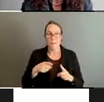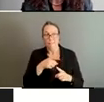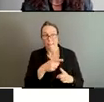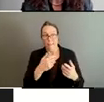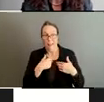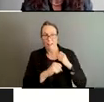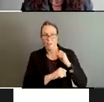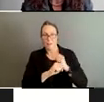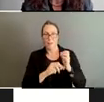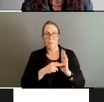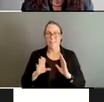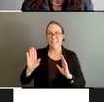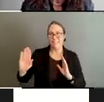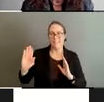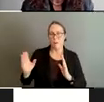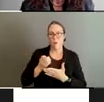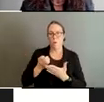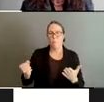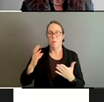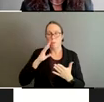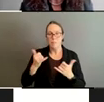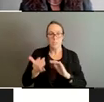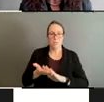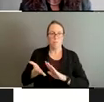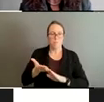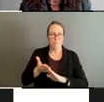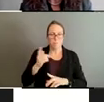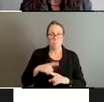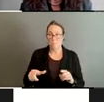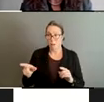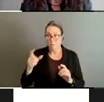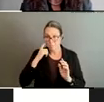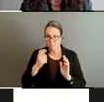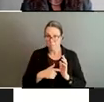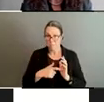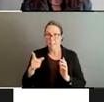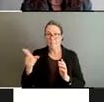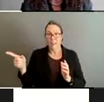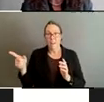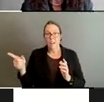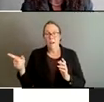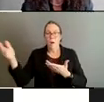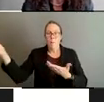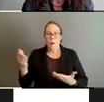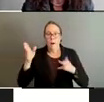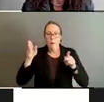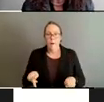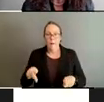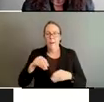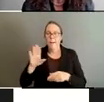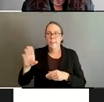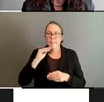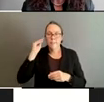their medical equipment could still be run. But most of the time we saw that they brought a support system into their home so that they were